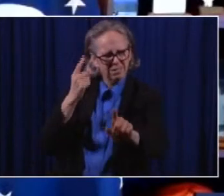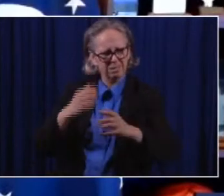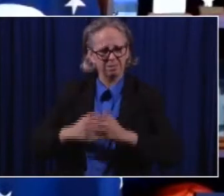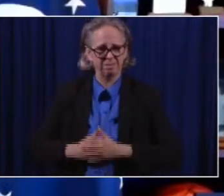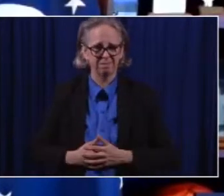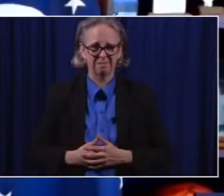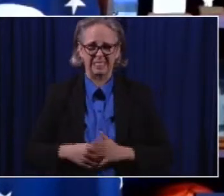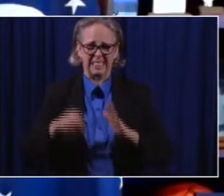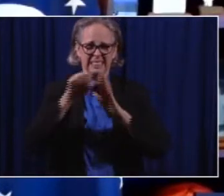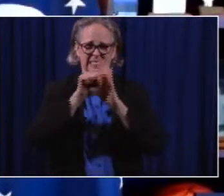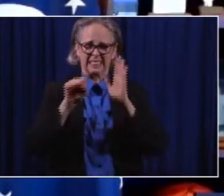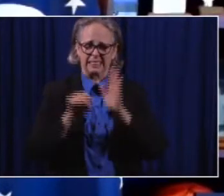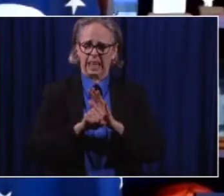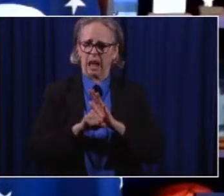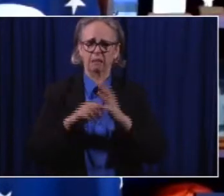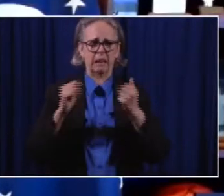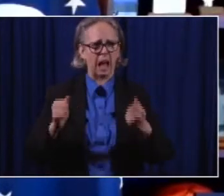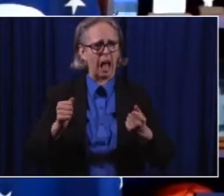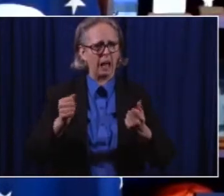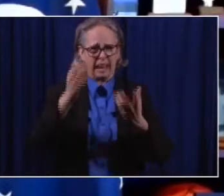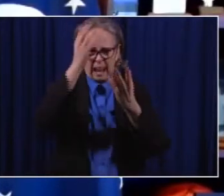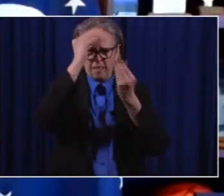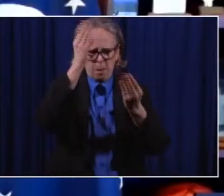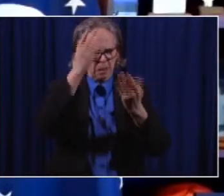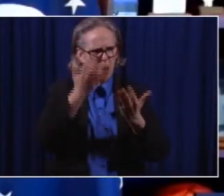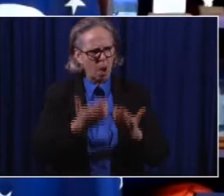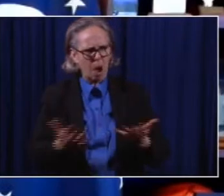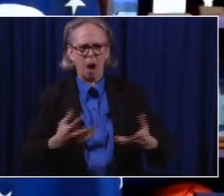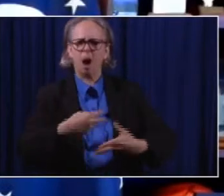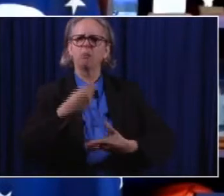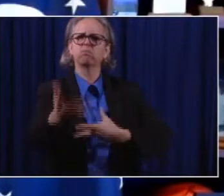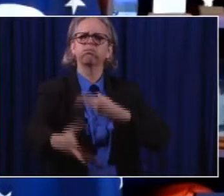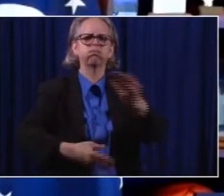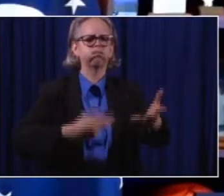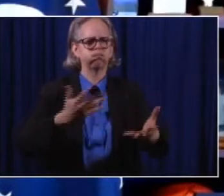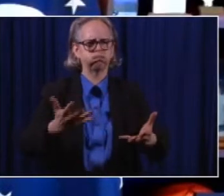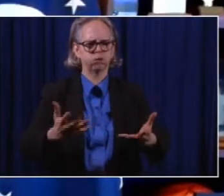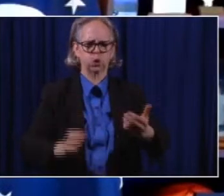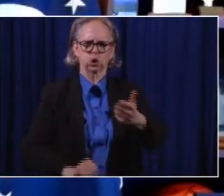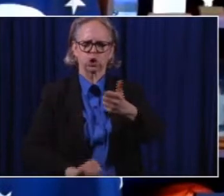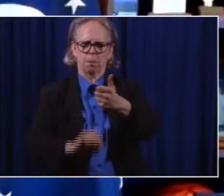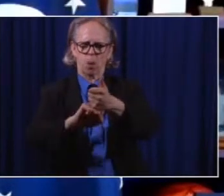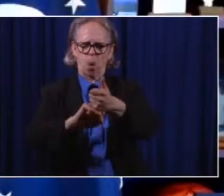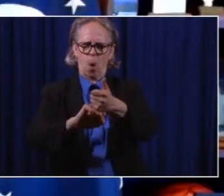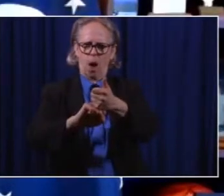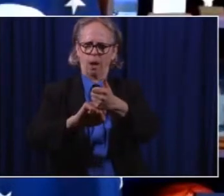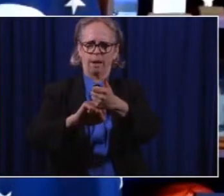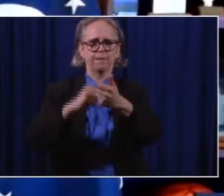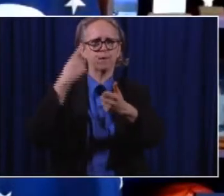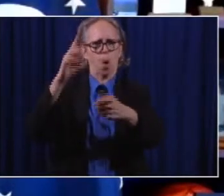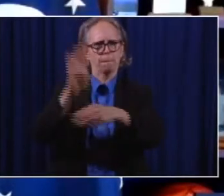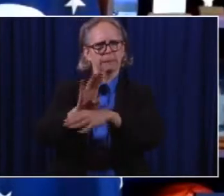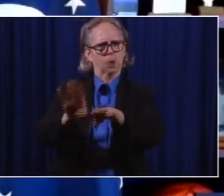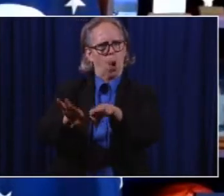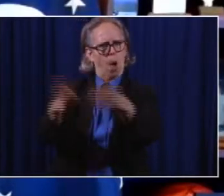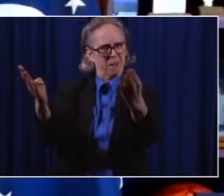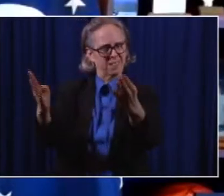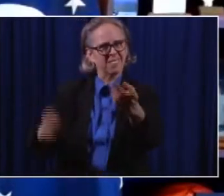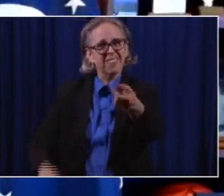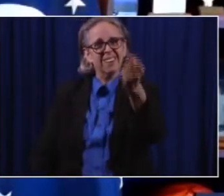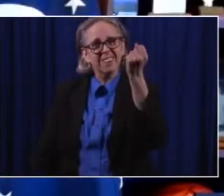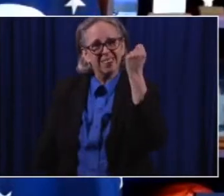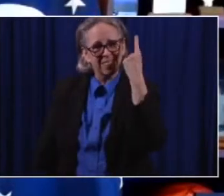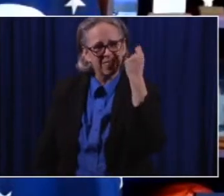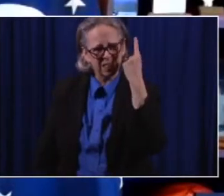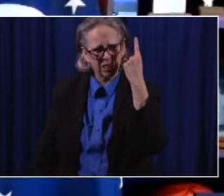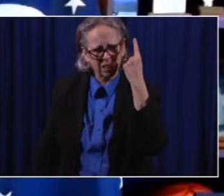help us make sure we keep things open. But we also can't be tone deaf to the